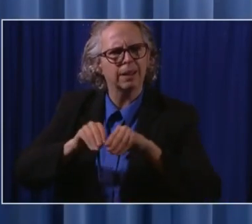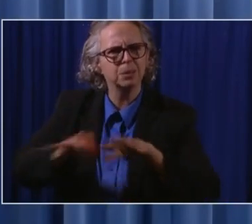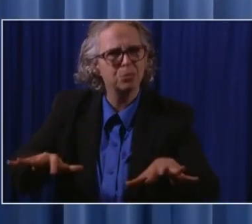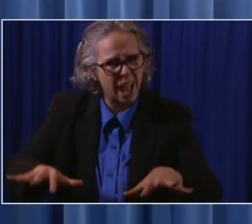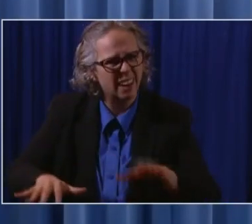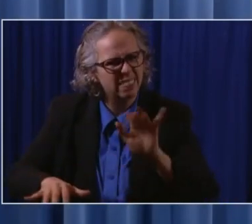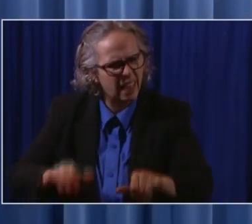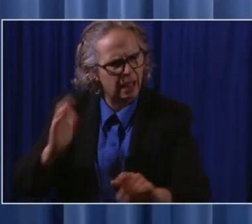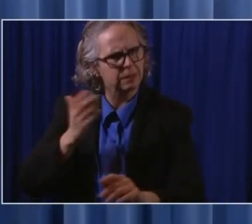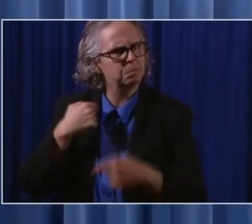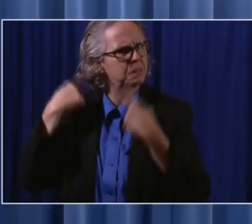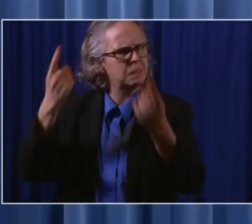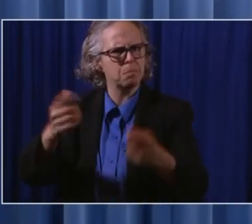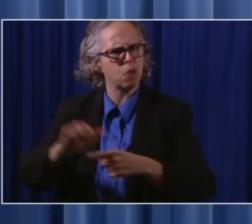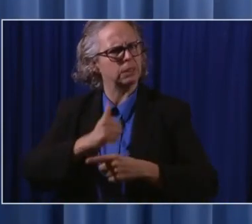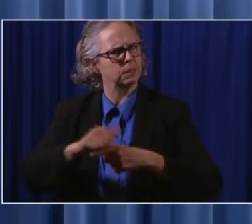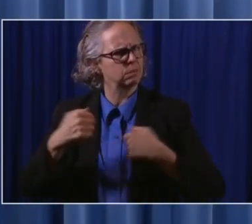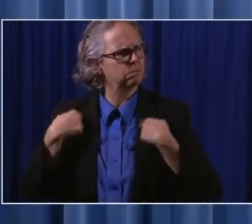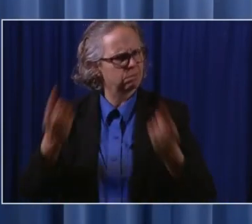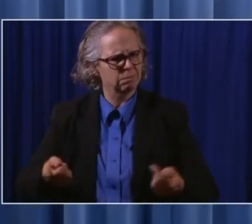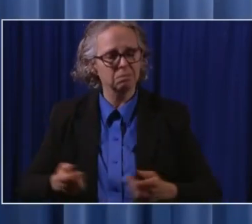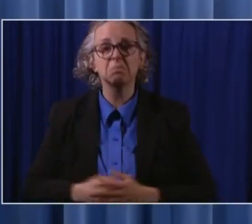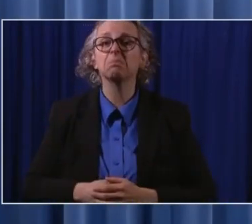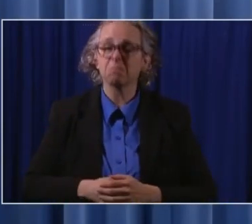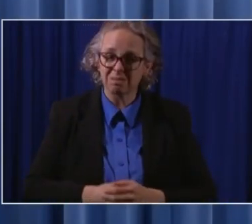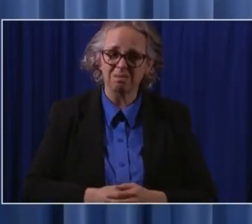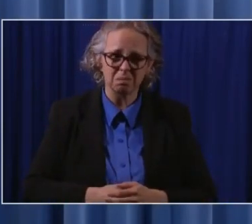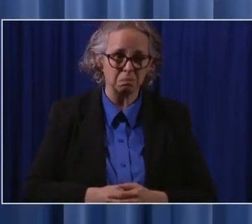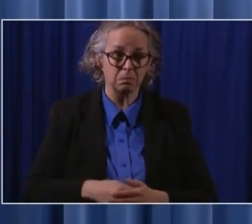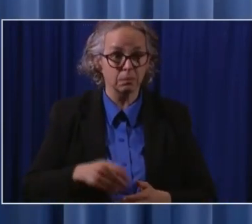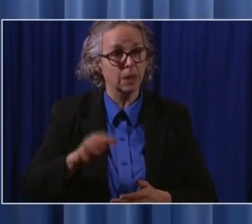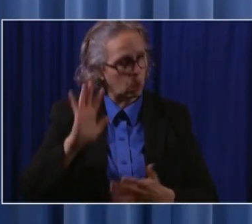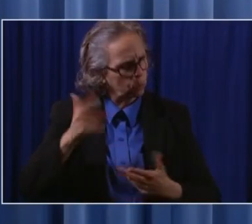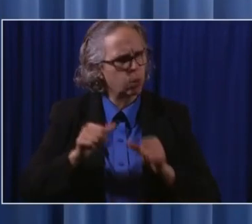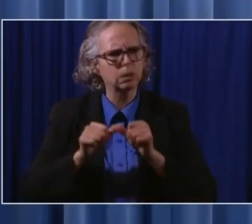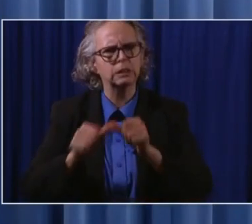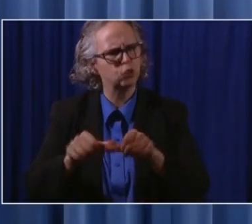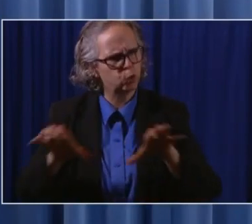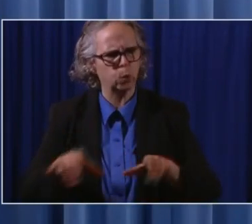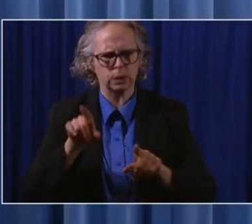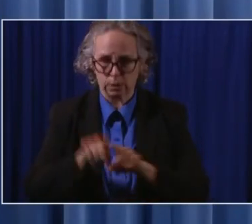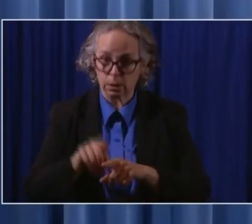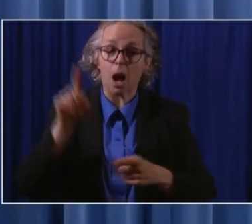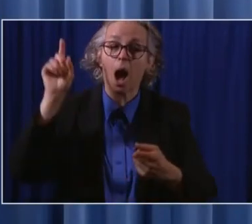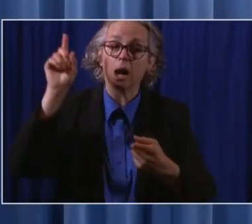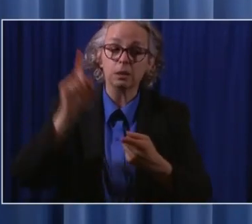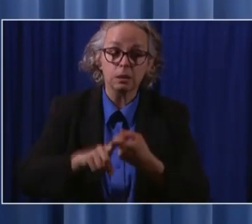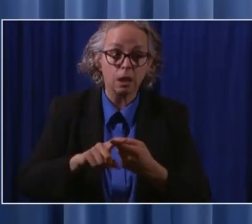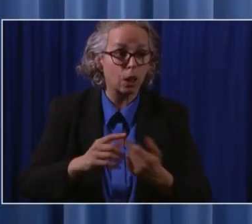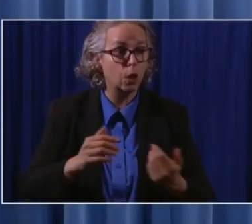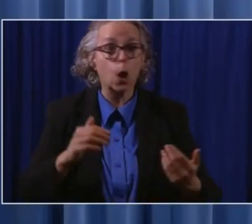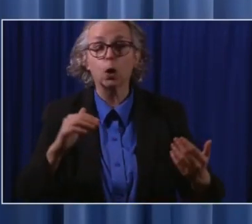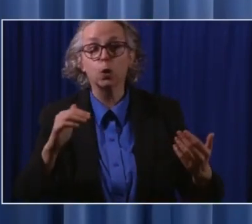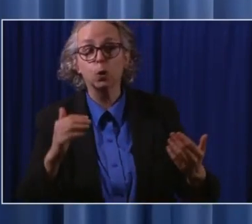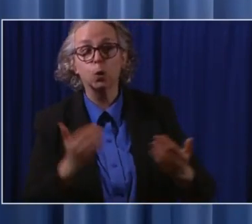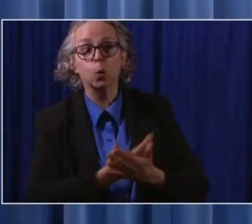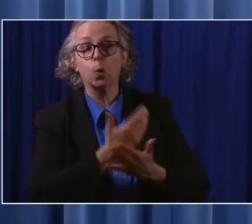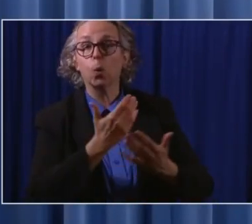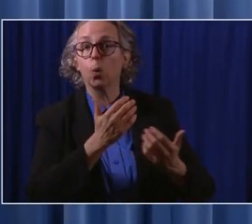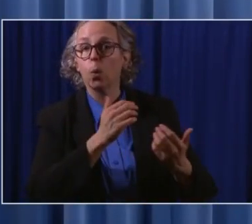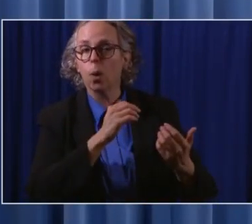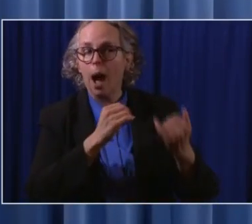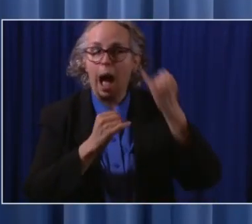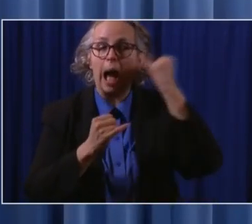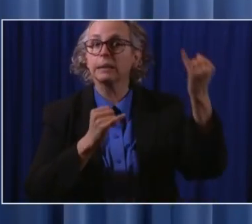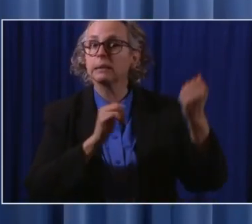of this country come up with something else, that's what we're going to have to do. That's the blocking, that's the tackling, we got to gut